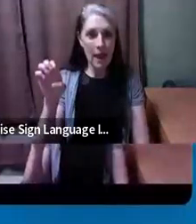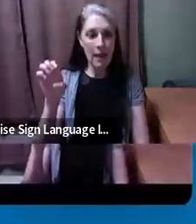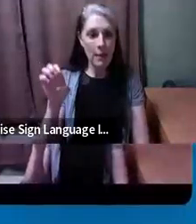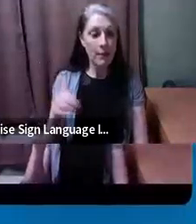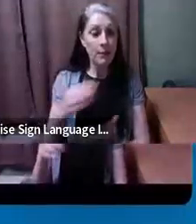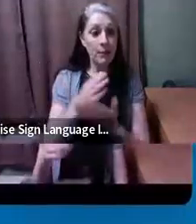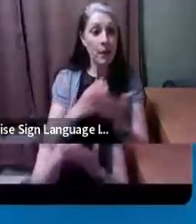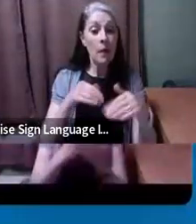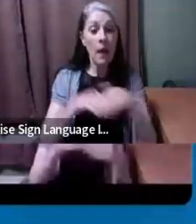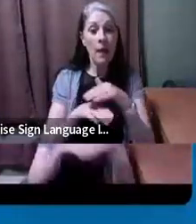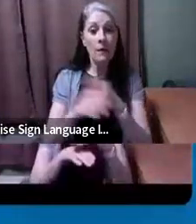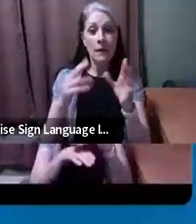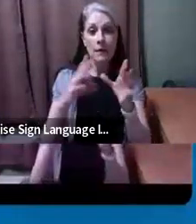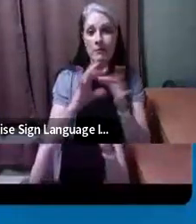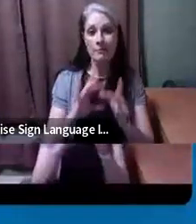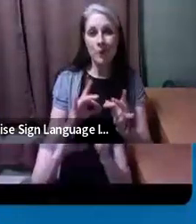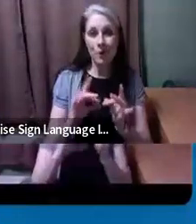Some access notes for you.